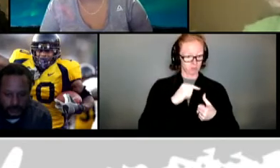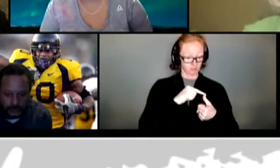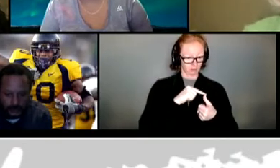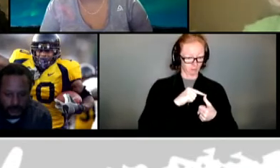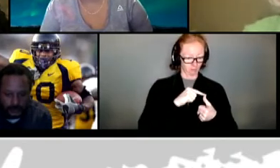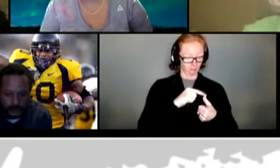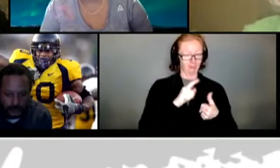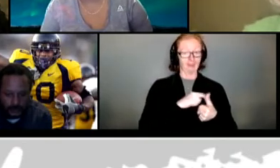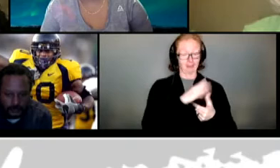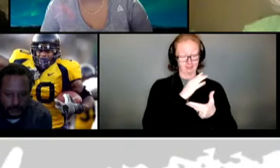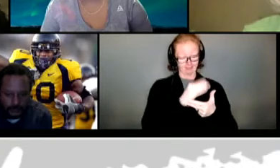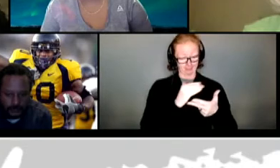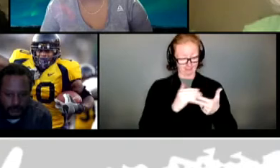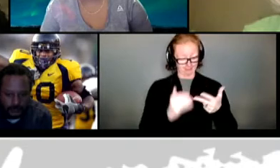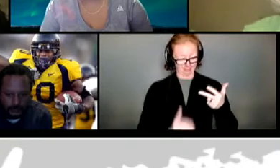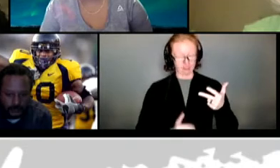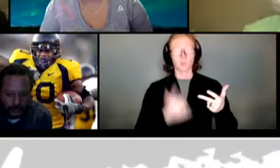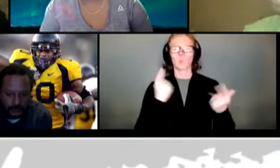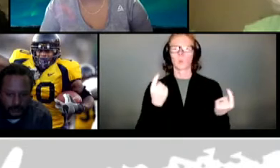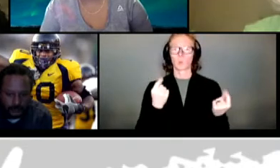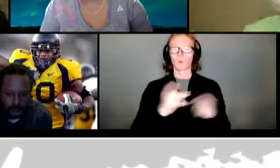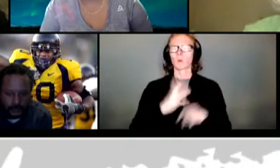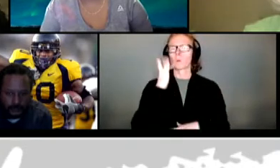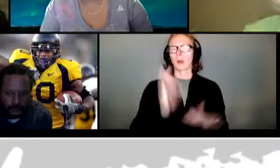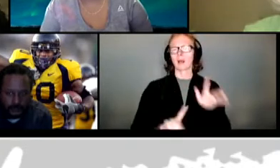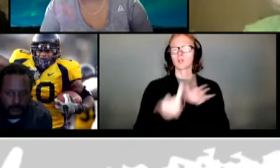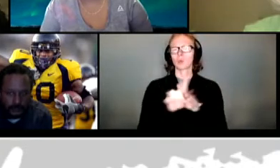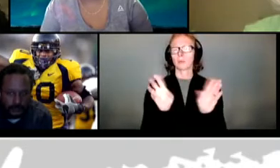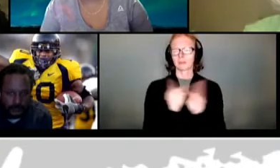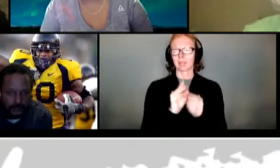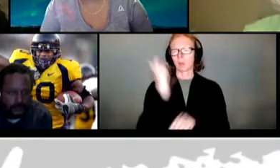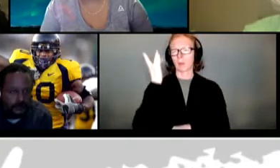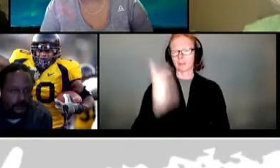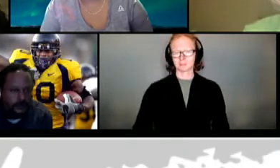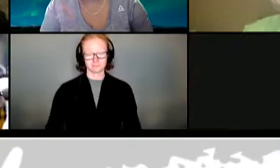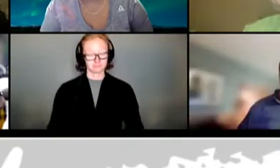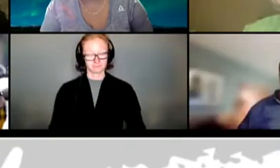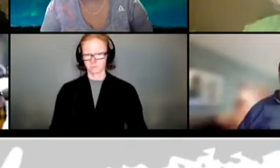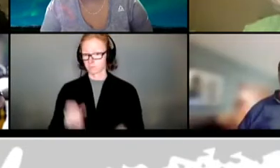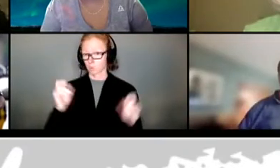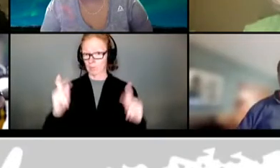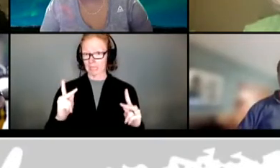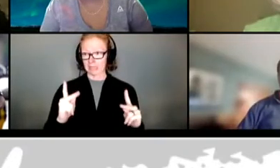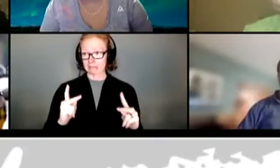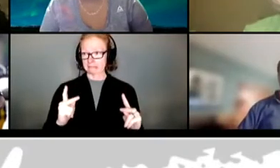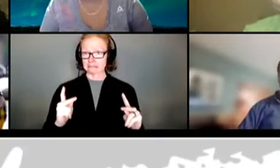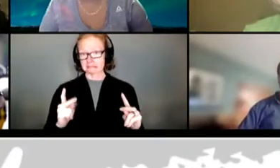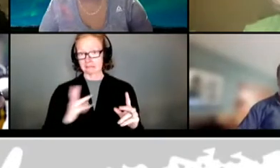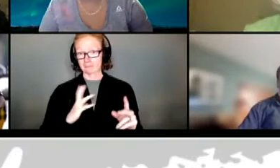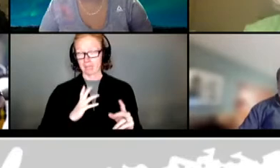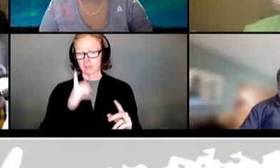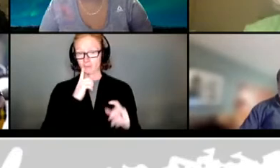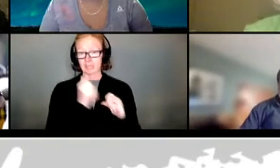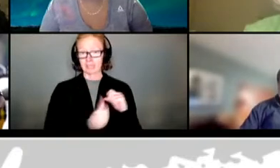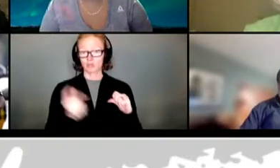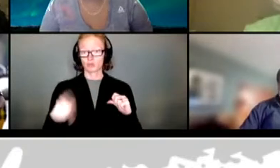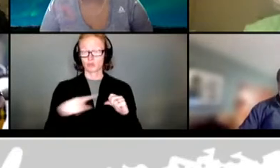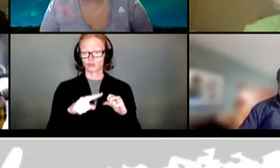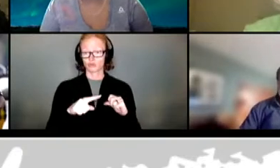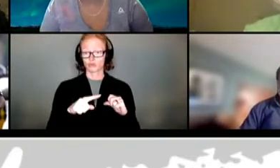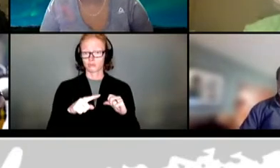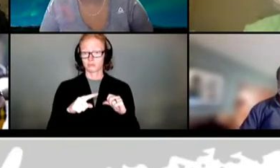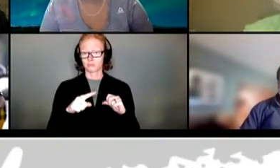be a, why people should come to your meeting. Is that okay? Is that acceptable to each of the